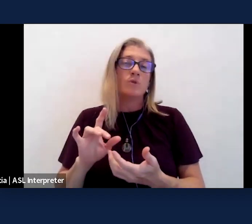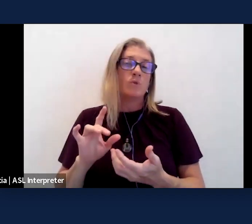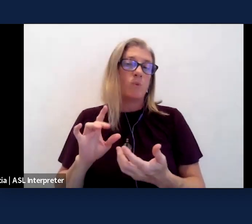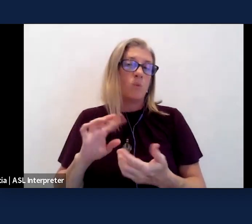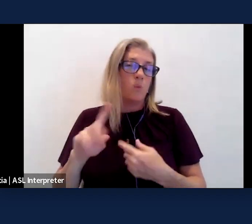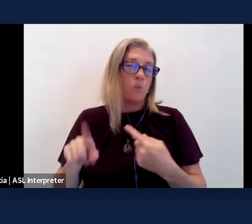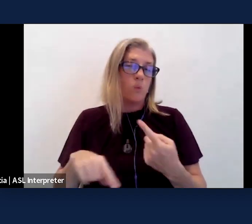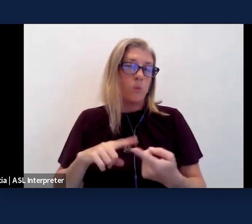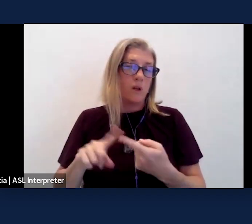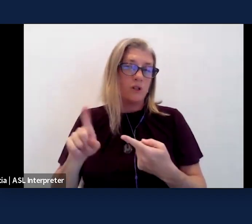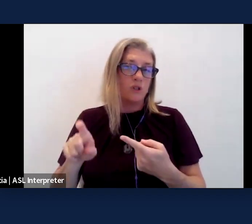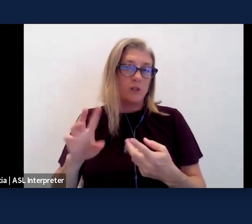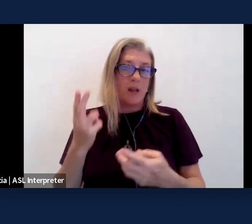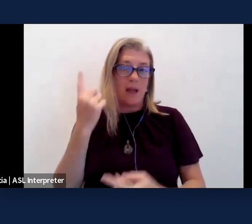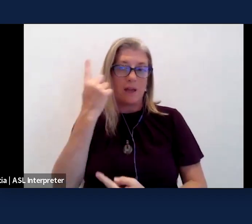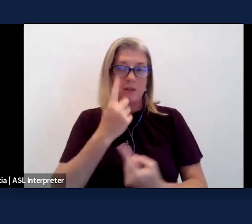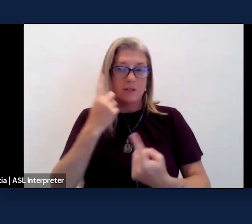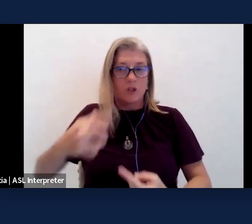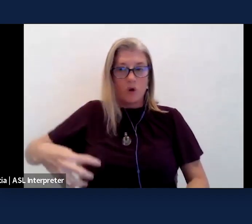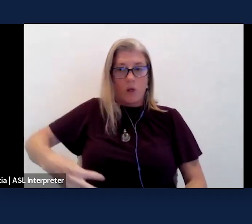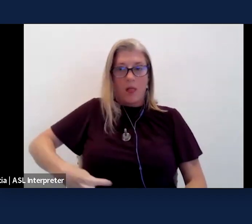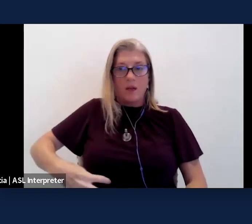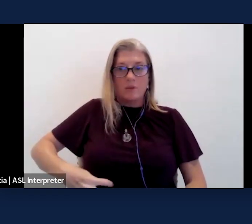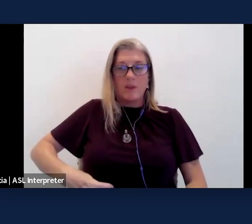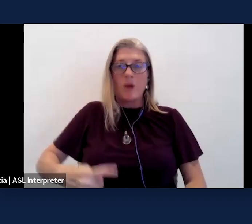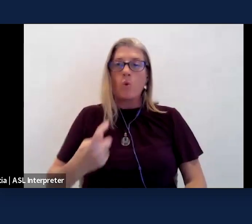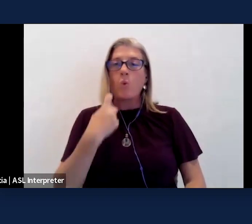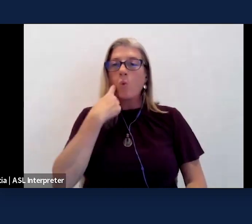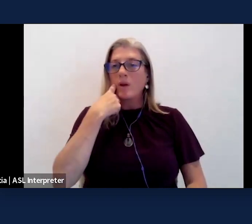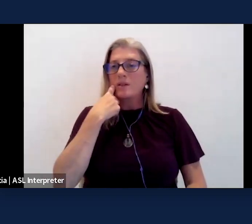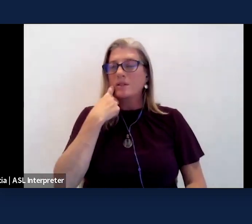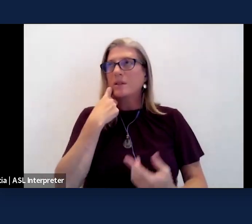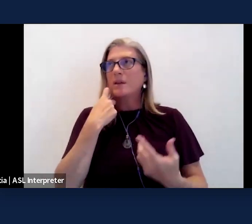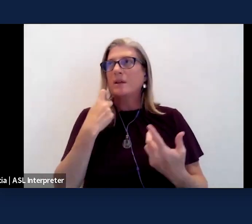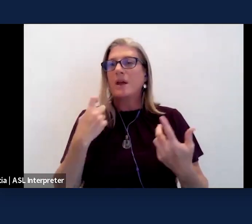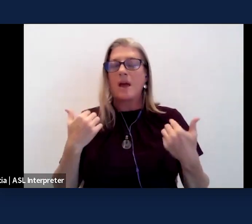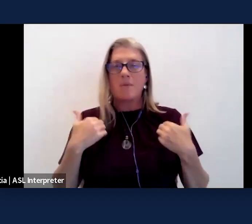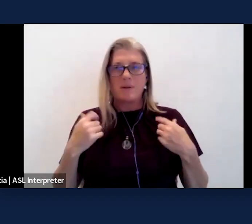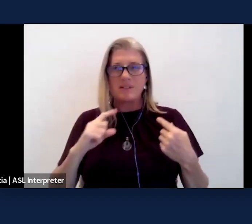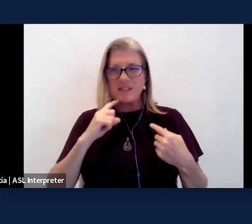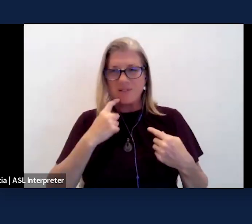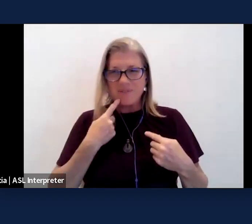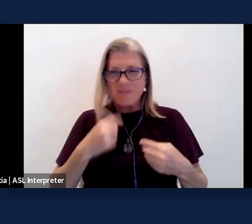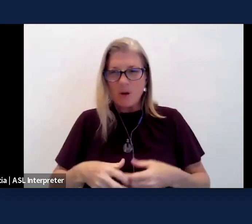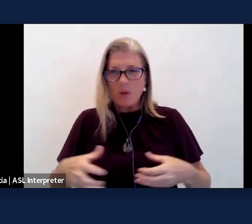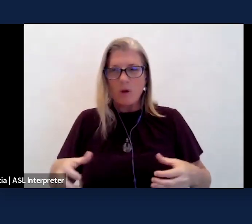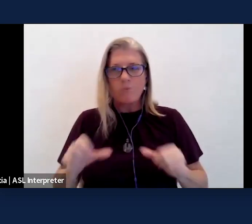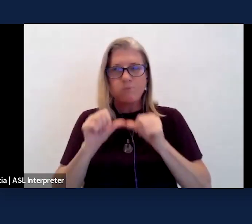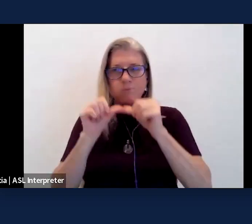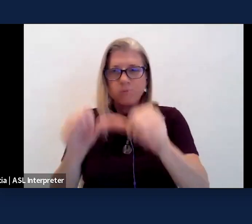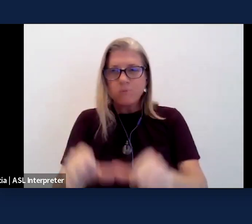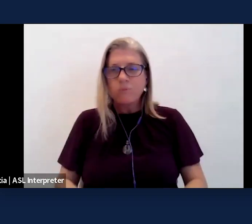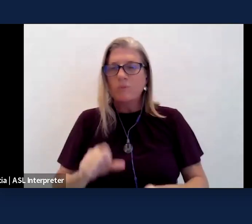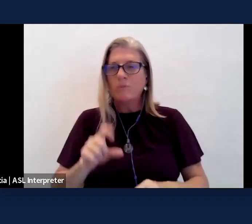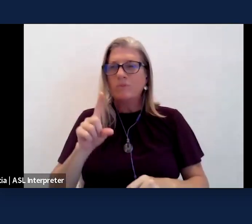I consider colostomy? Because recently I've been having severe bloating nonstop